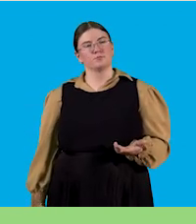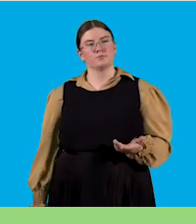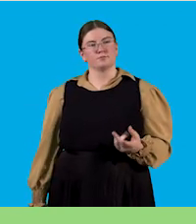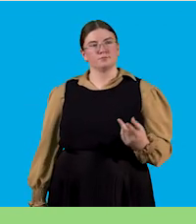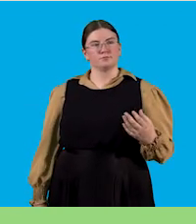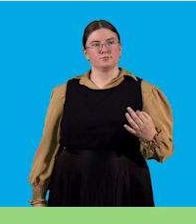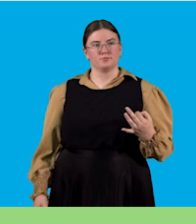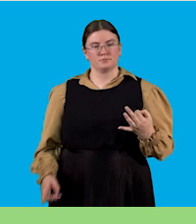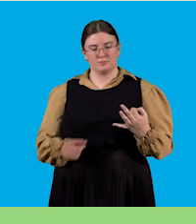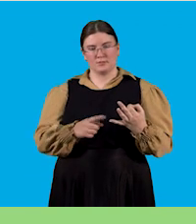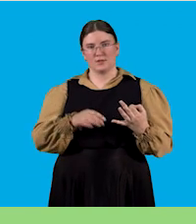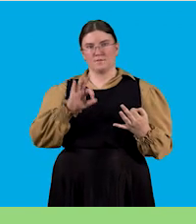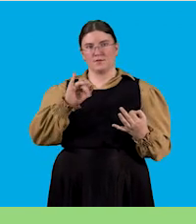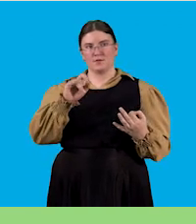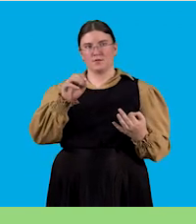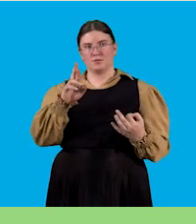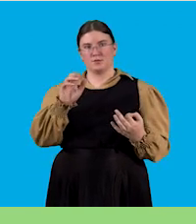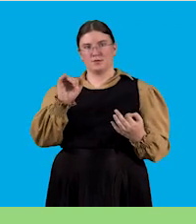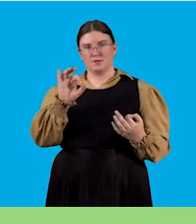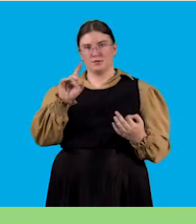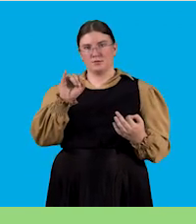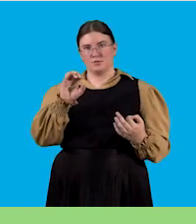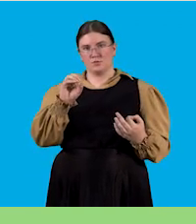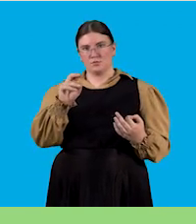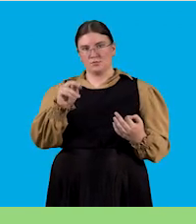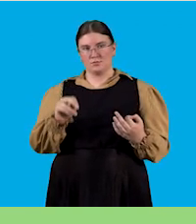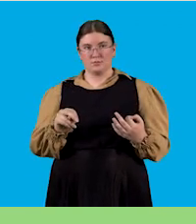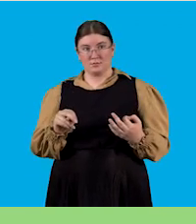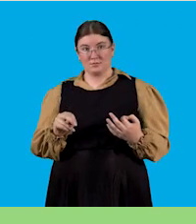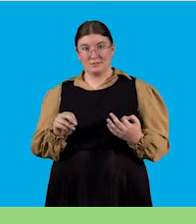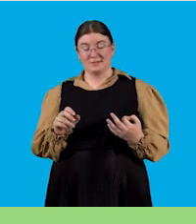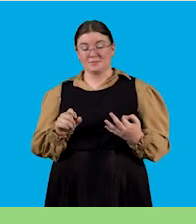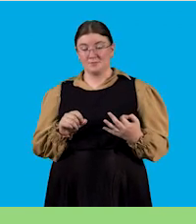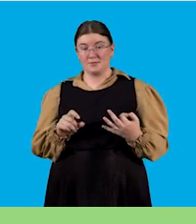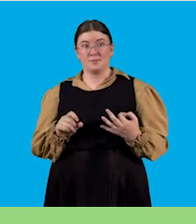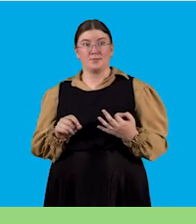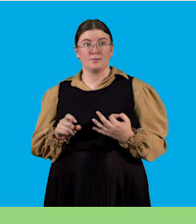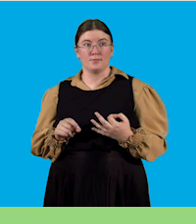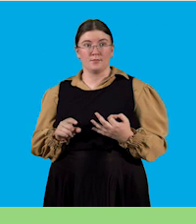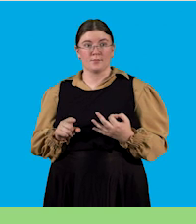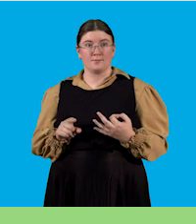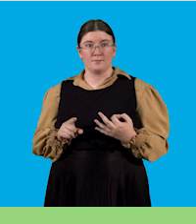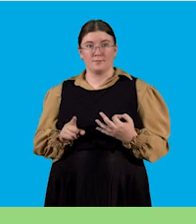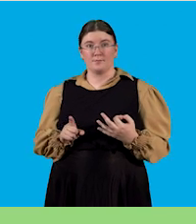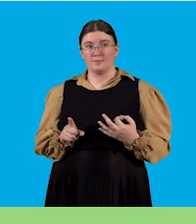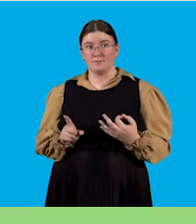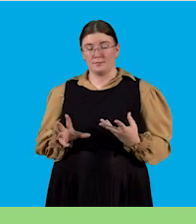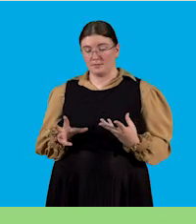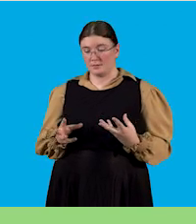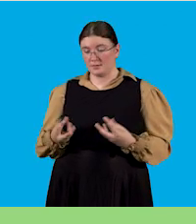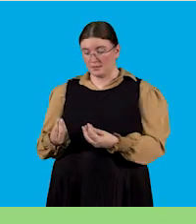looked at another process called filtration. This happens when substances